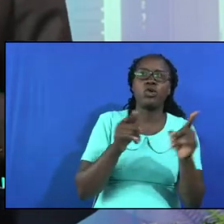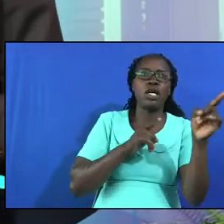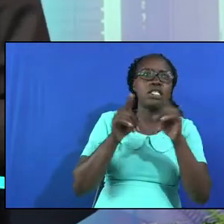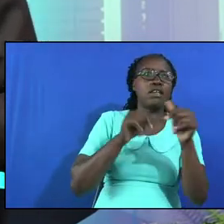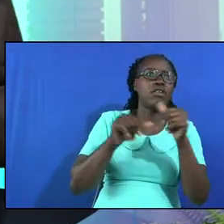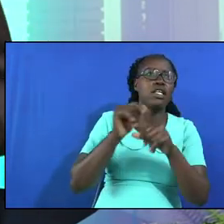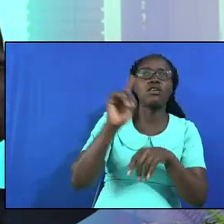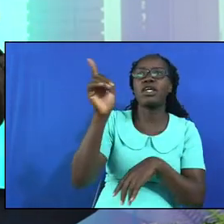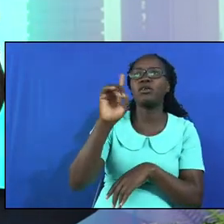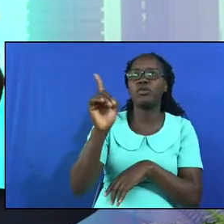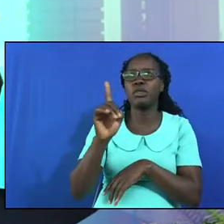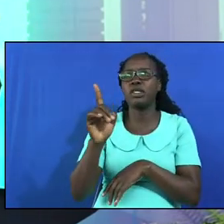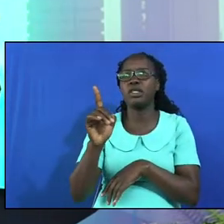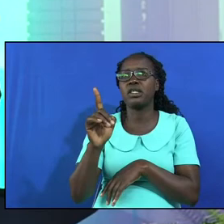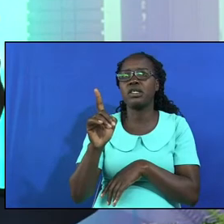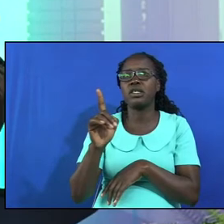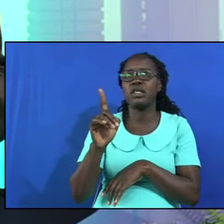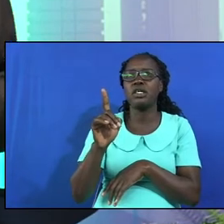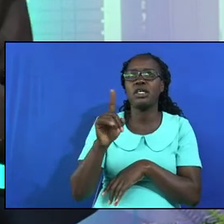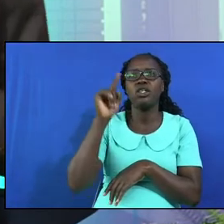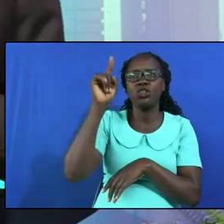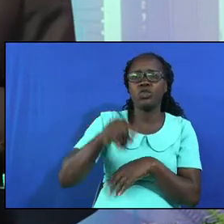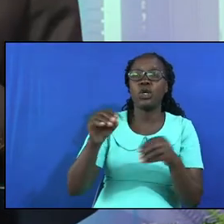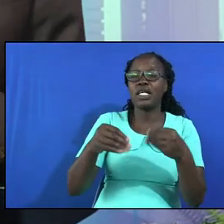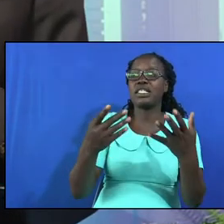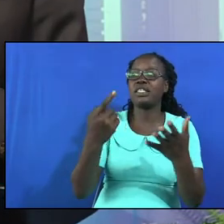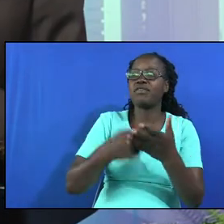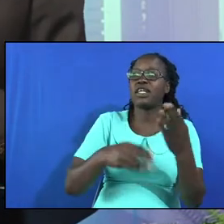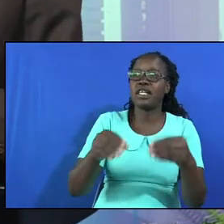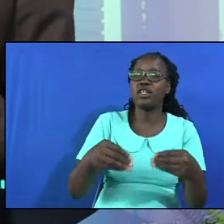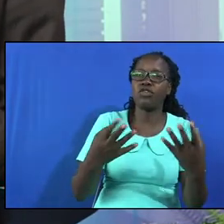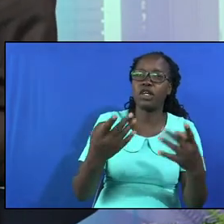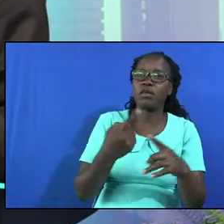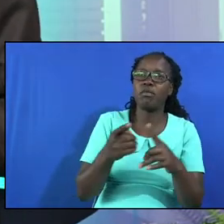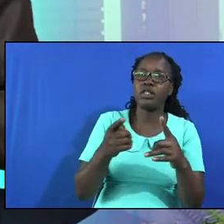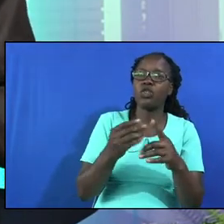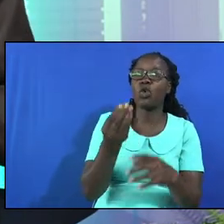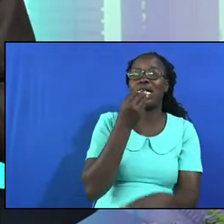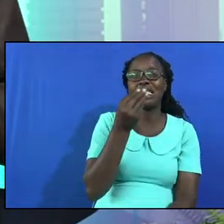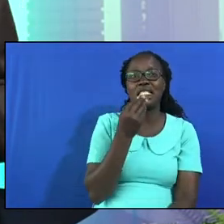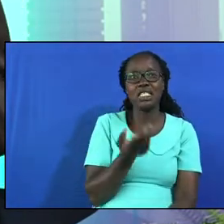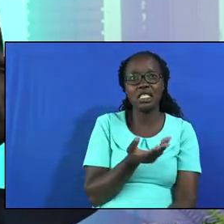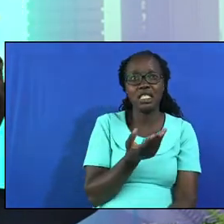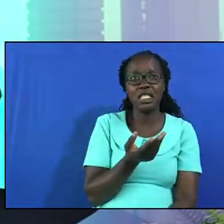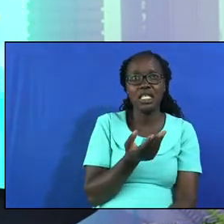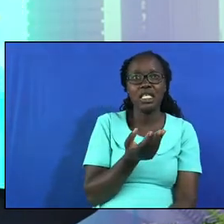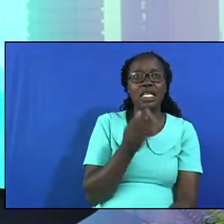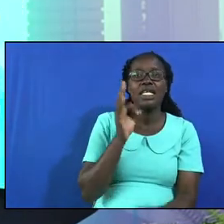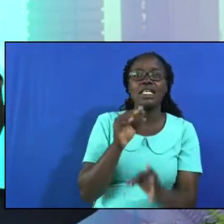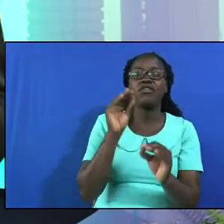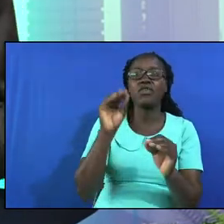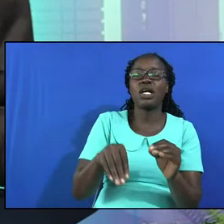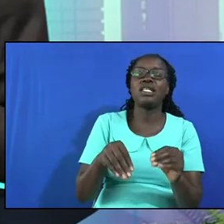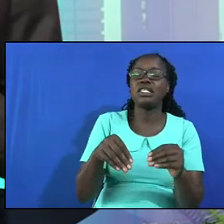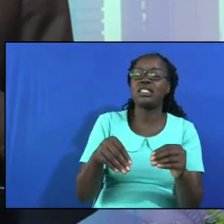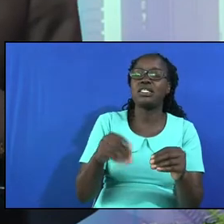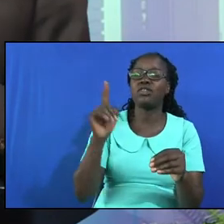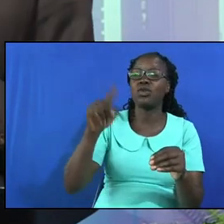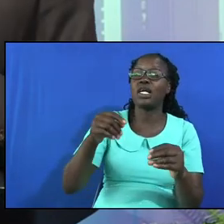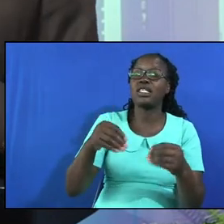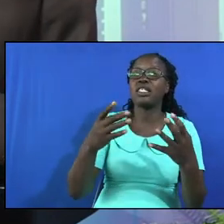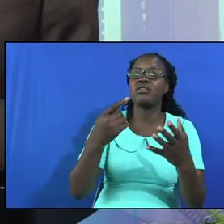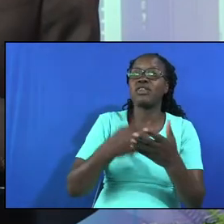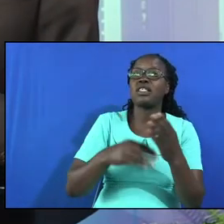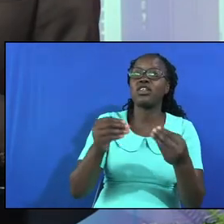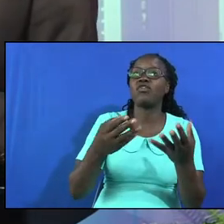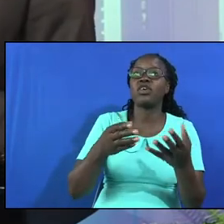travel around Nairobi, if you can't give tithe and offering, but you can eat, if you can't give tithe and offering, but